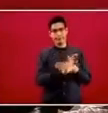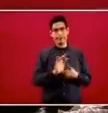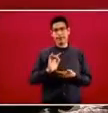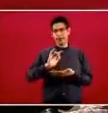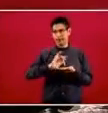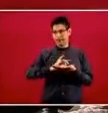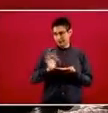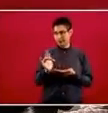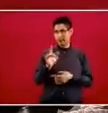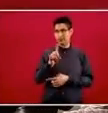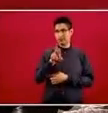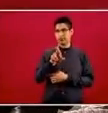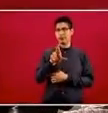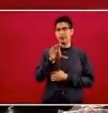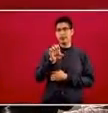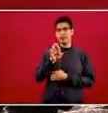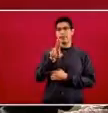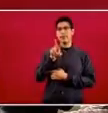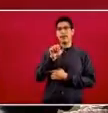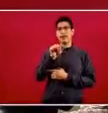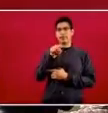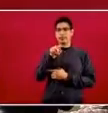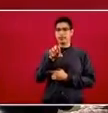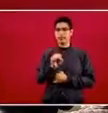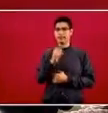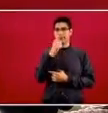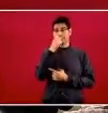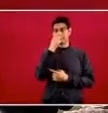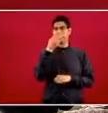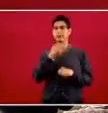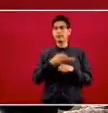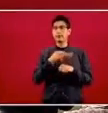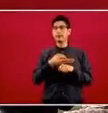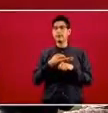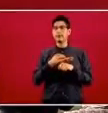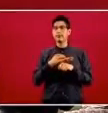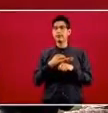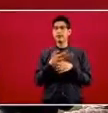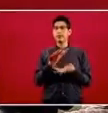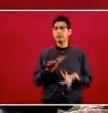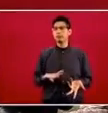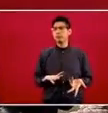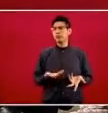orders of the Deputy Secretary. Thank you very much. Thank you very much. I would